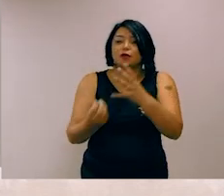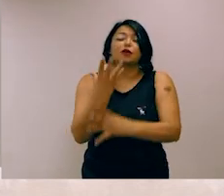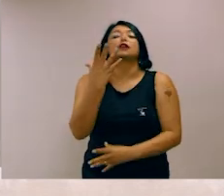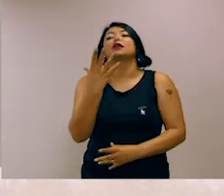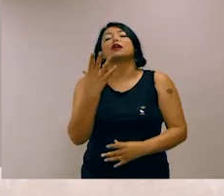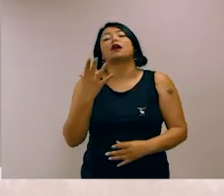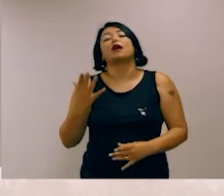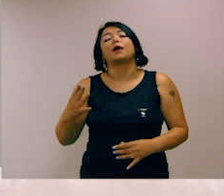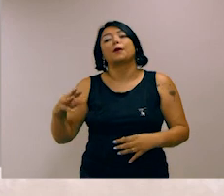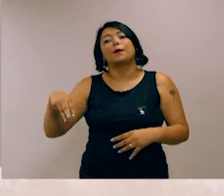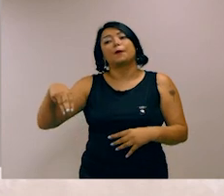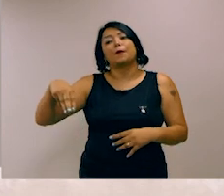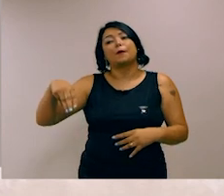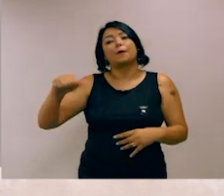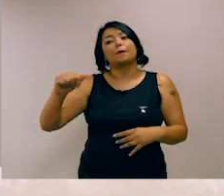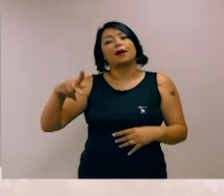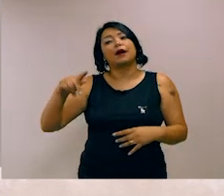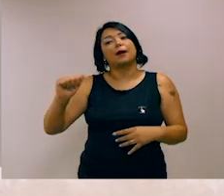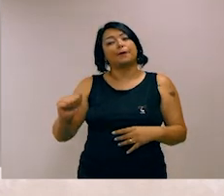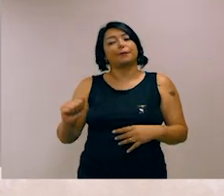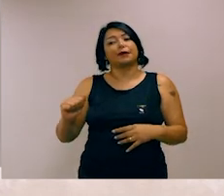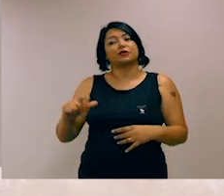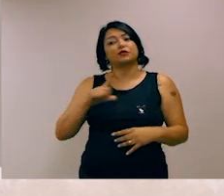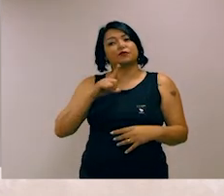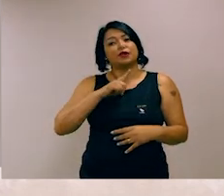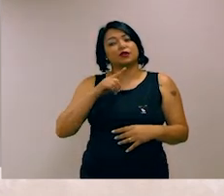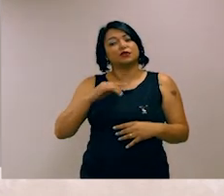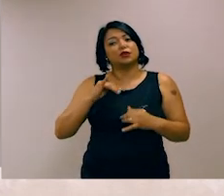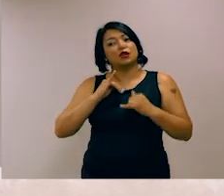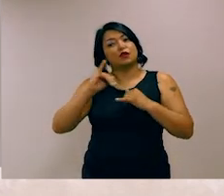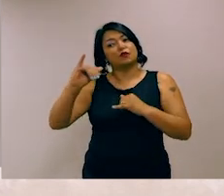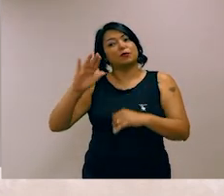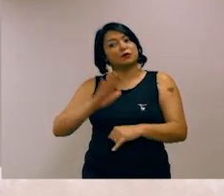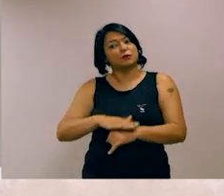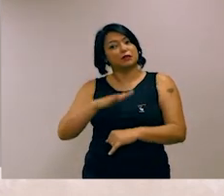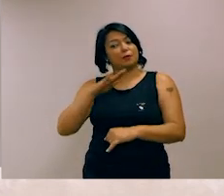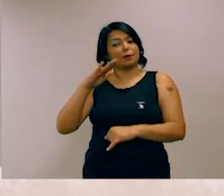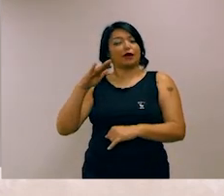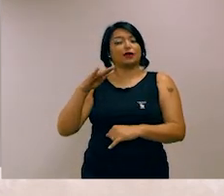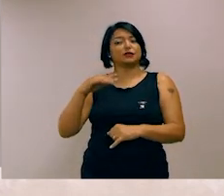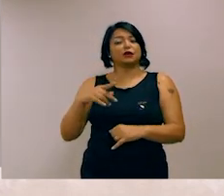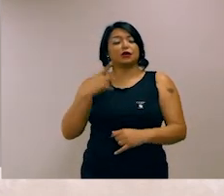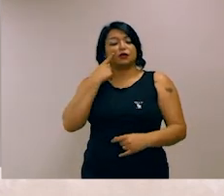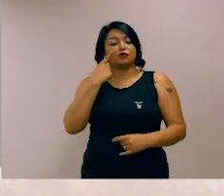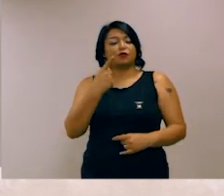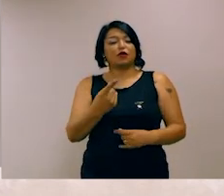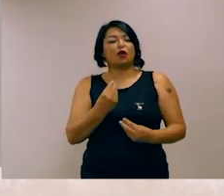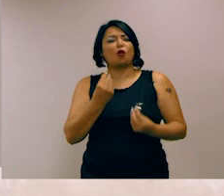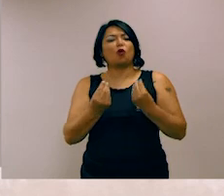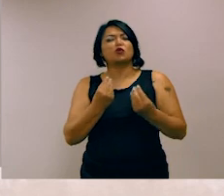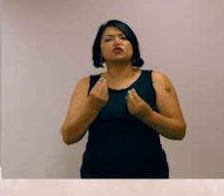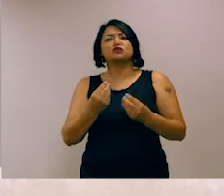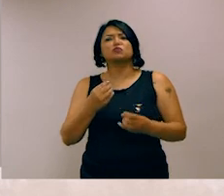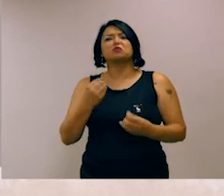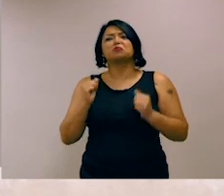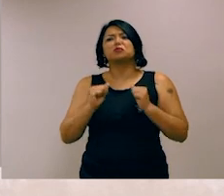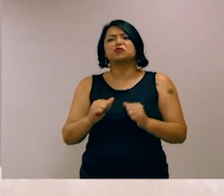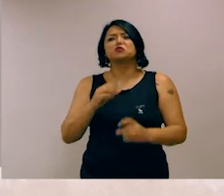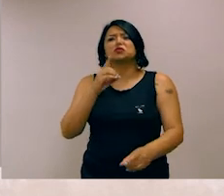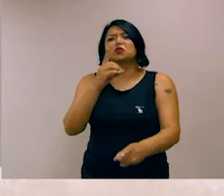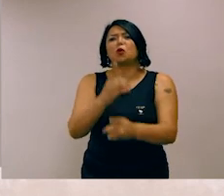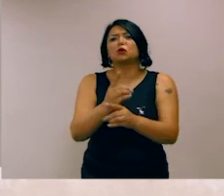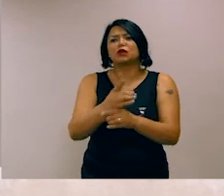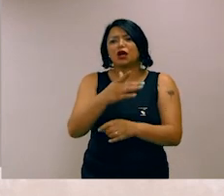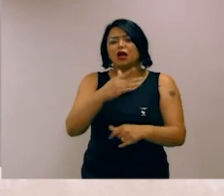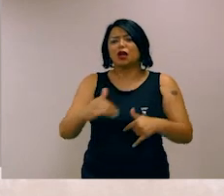create a map that would help us generate more information to determine the areas of more